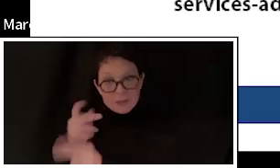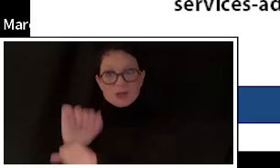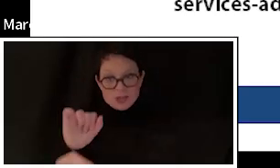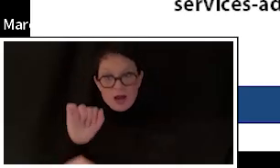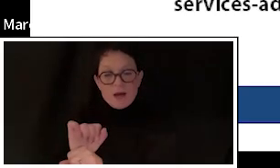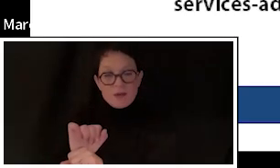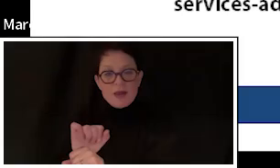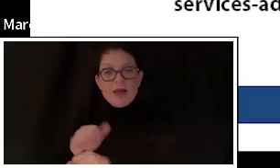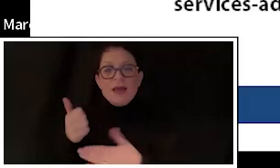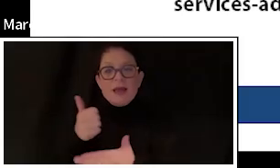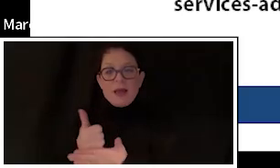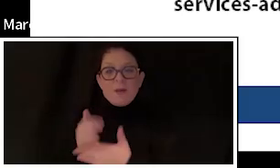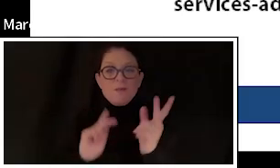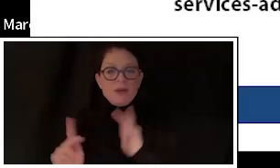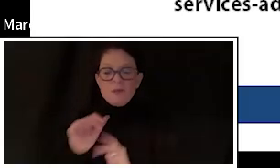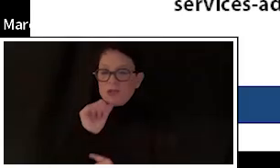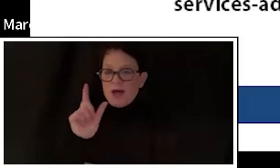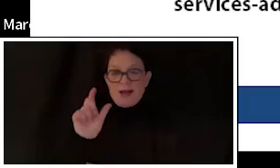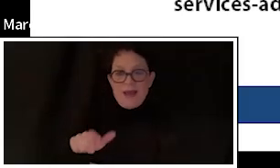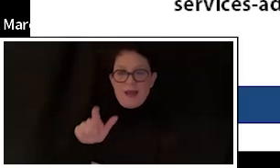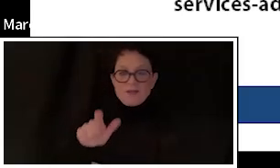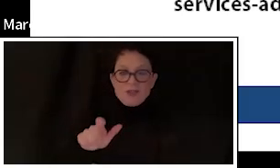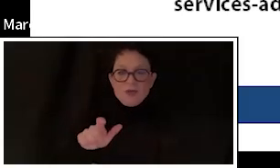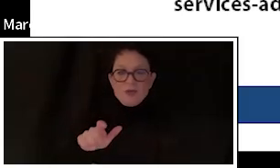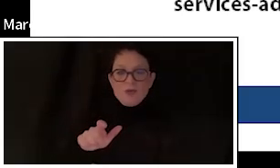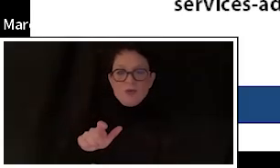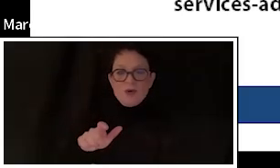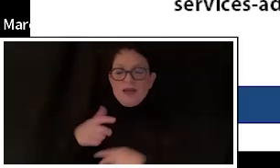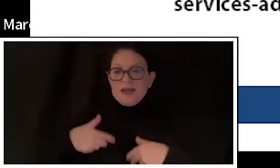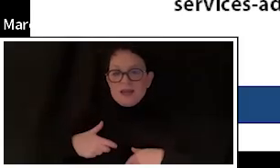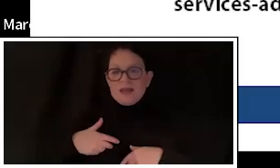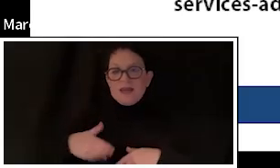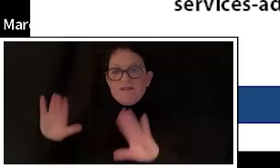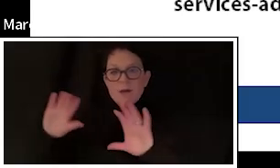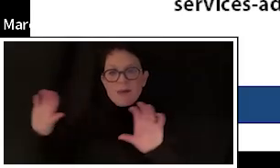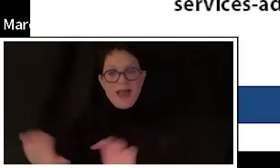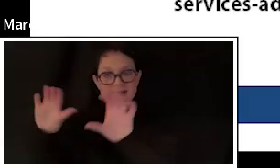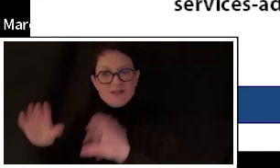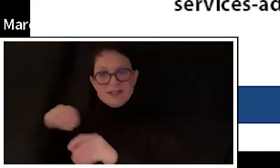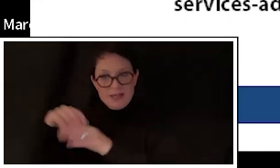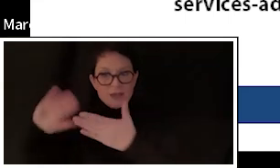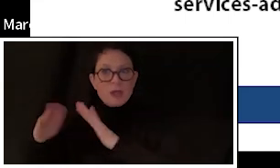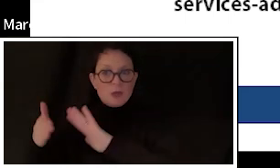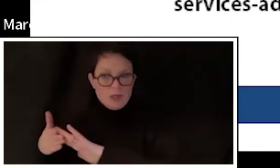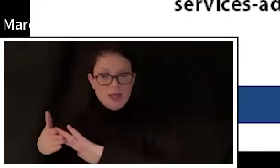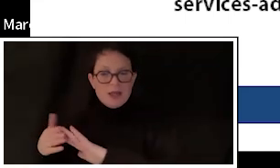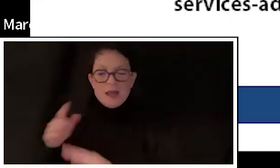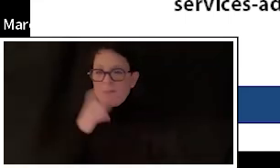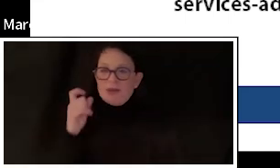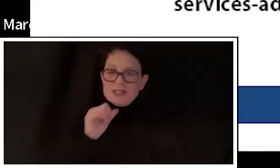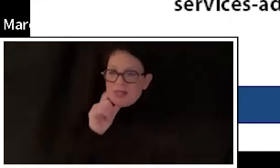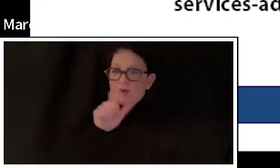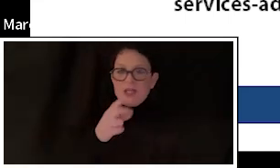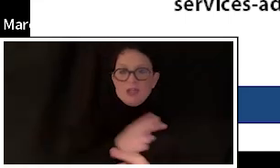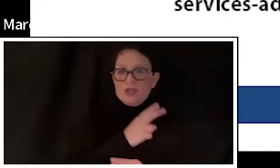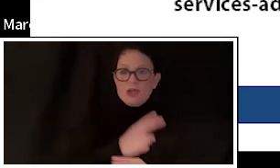has allowed for people to not have to give up activities in the community because they don't need